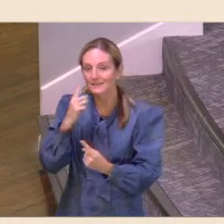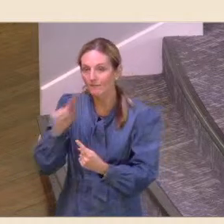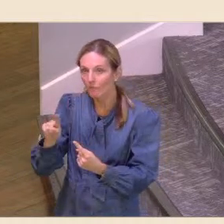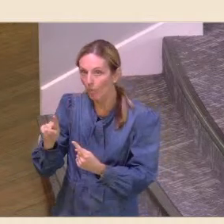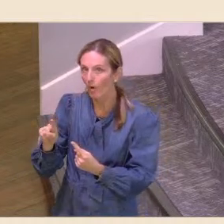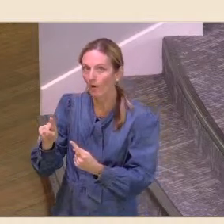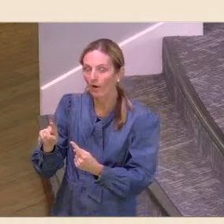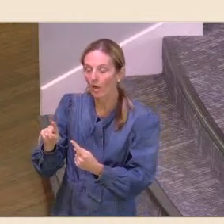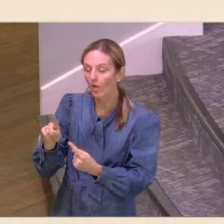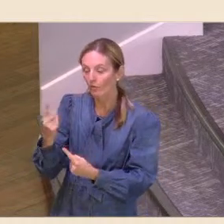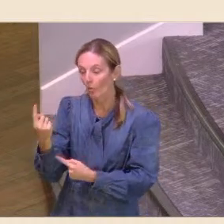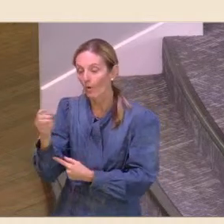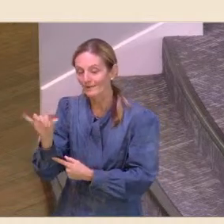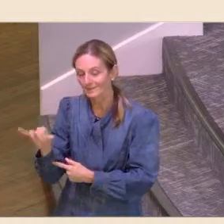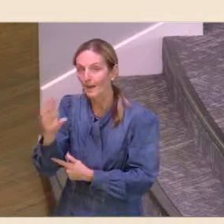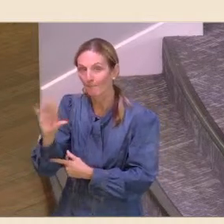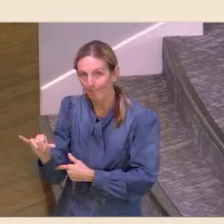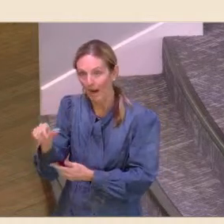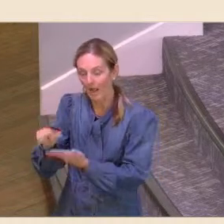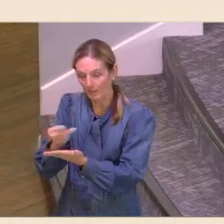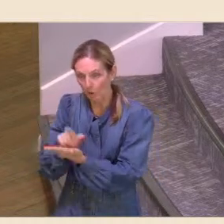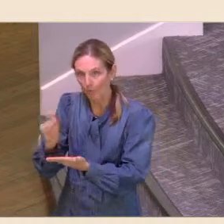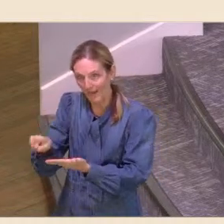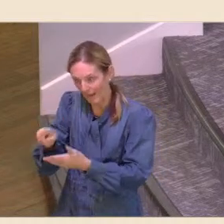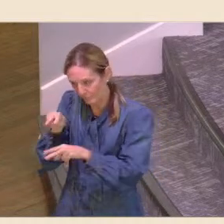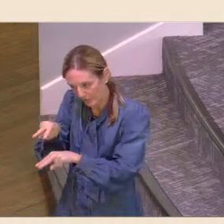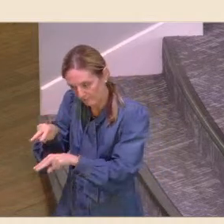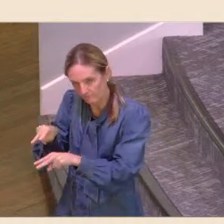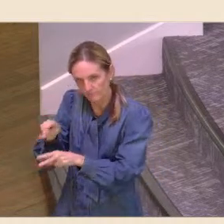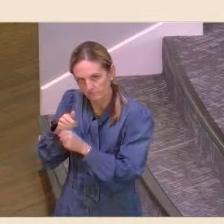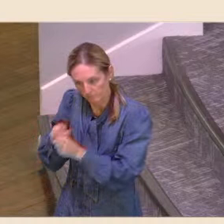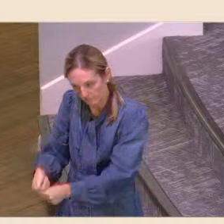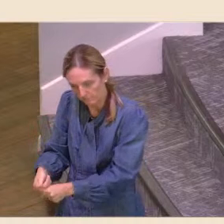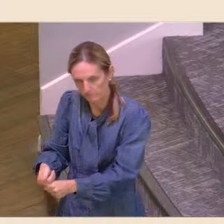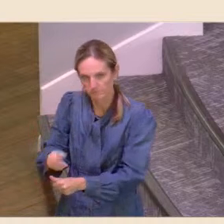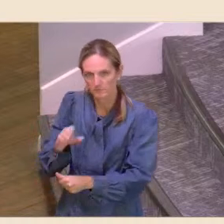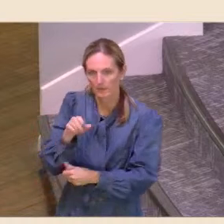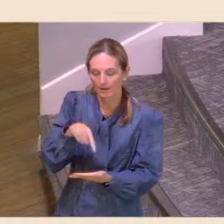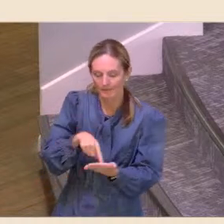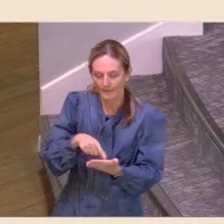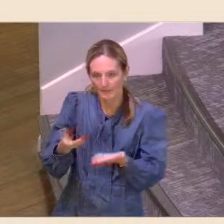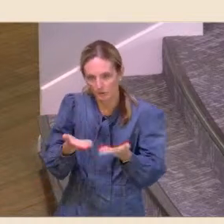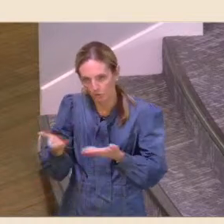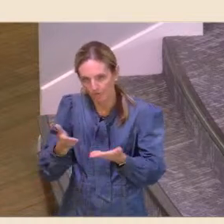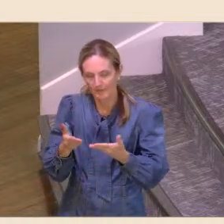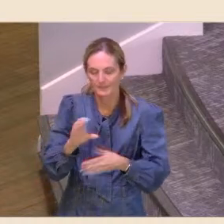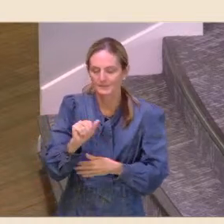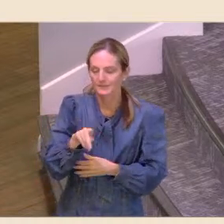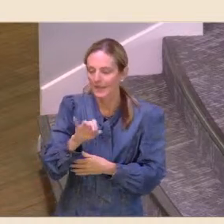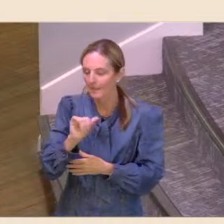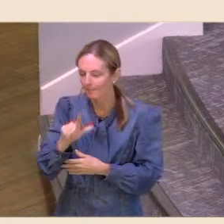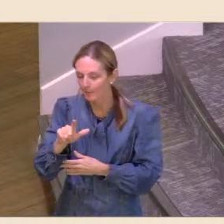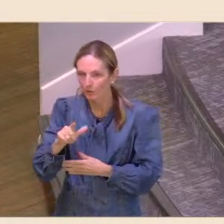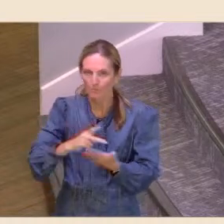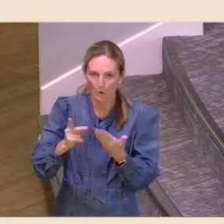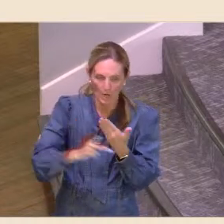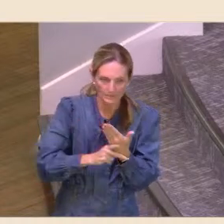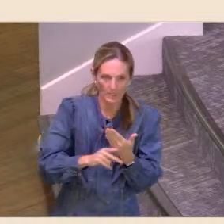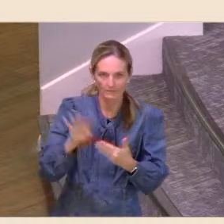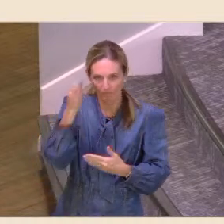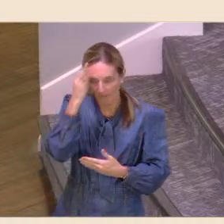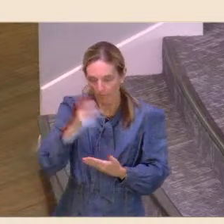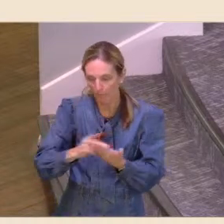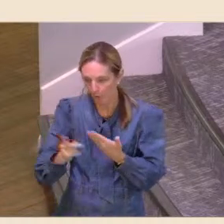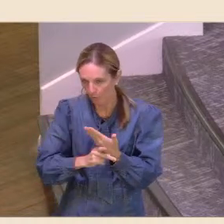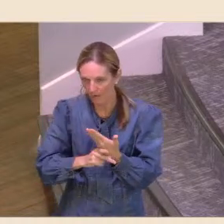law, keep track of in other funds. And those are debt service, capital projects, federal programs, which are on